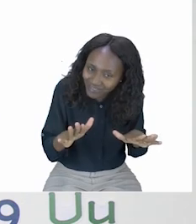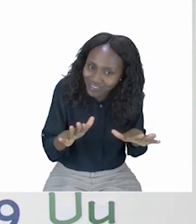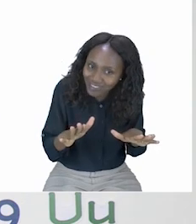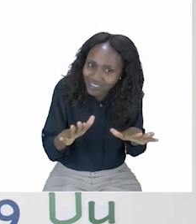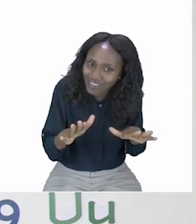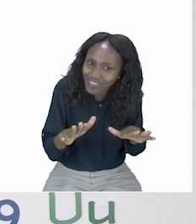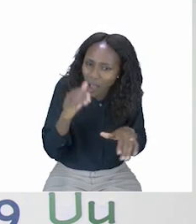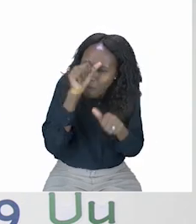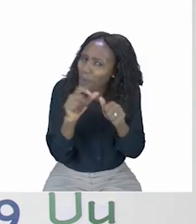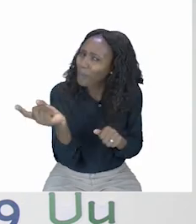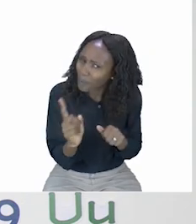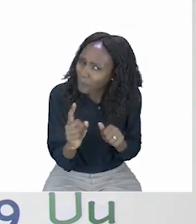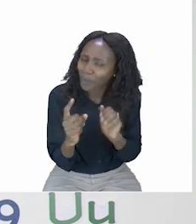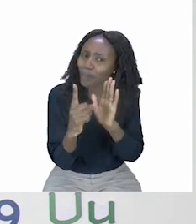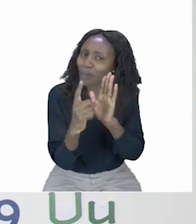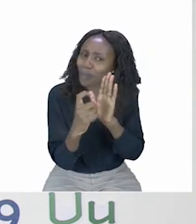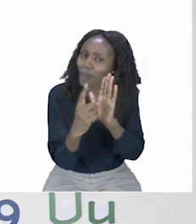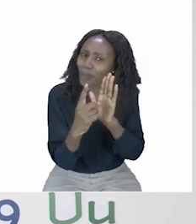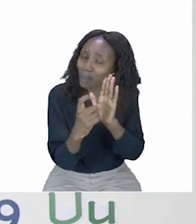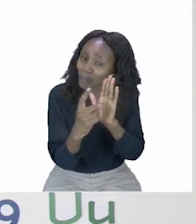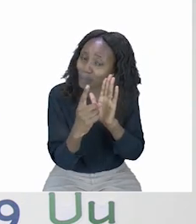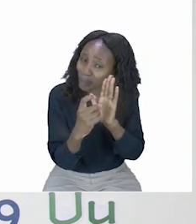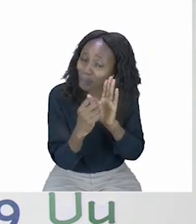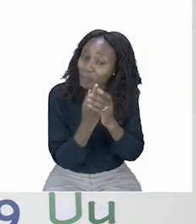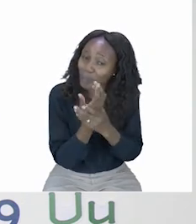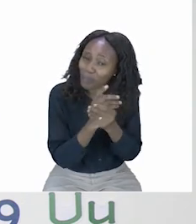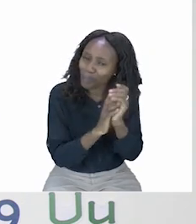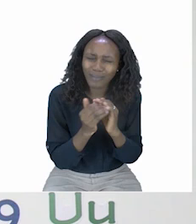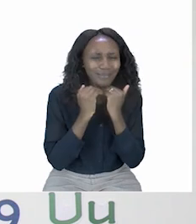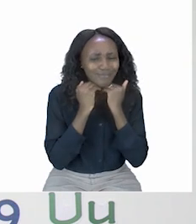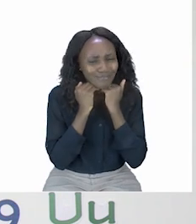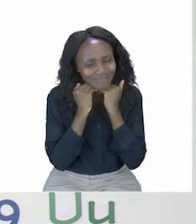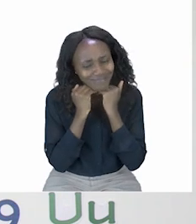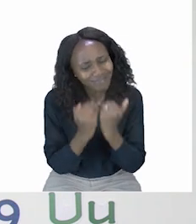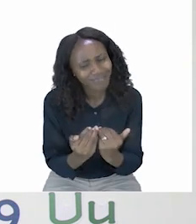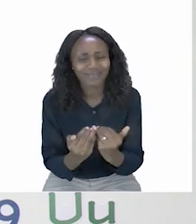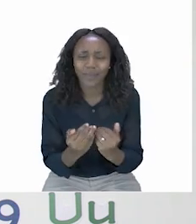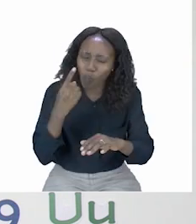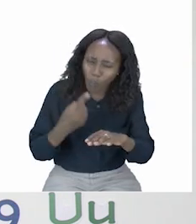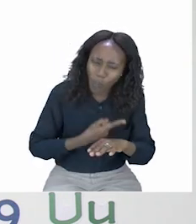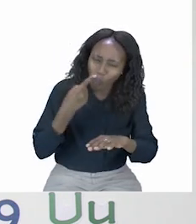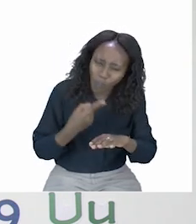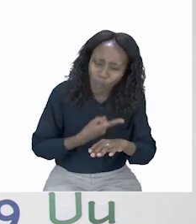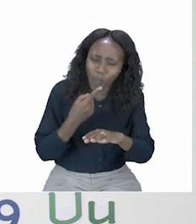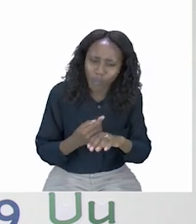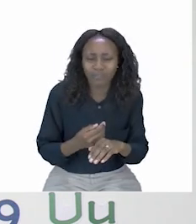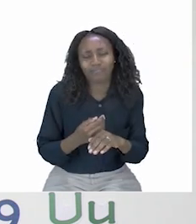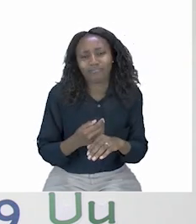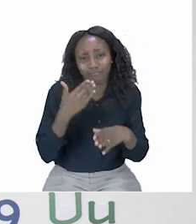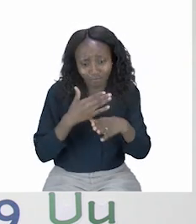us to sanitize. Remember, it's very important to sanitize after every